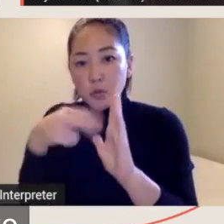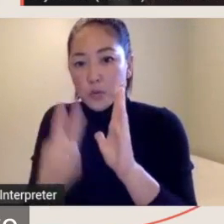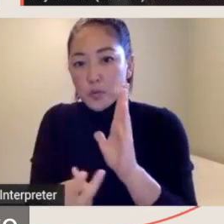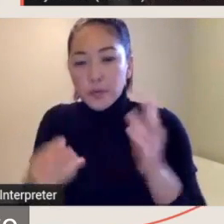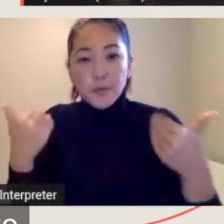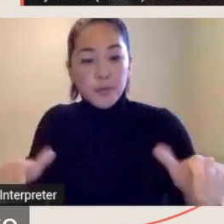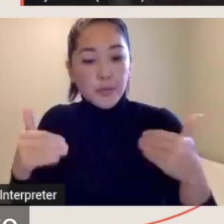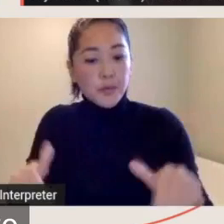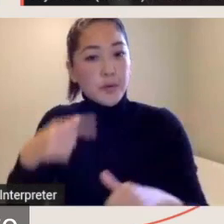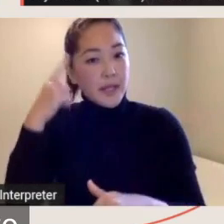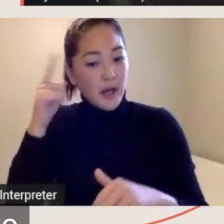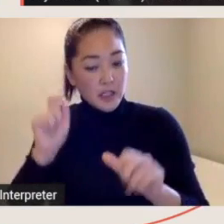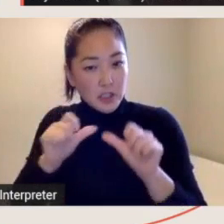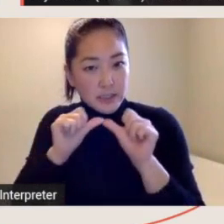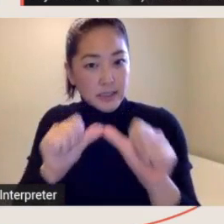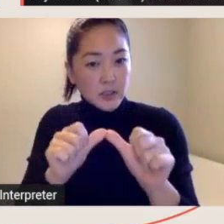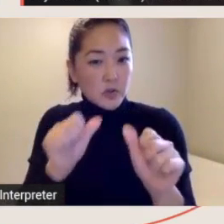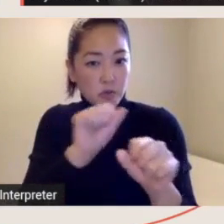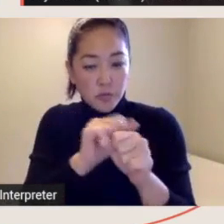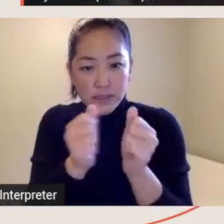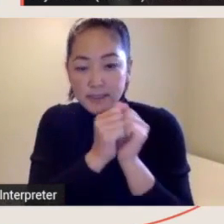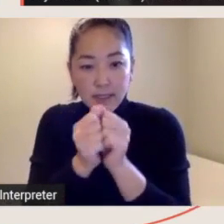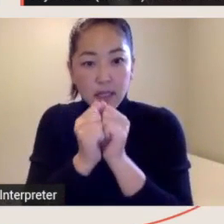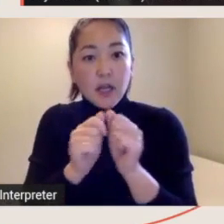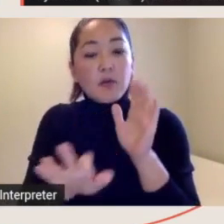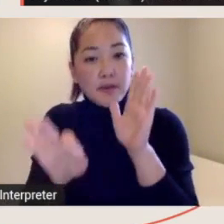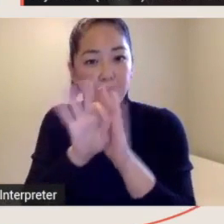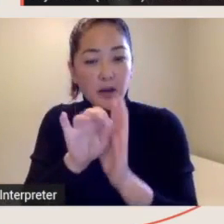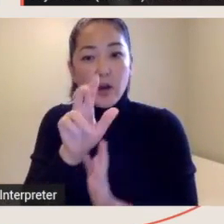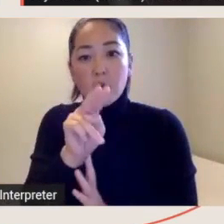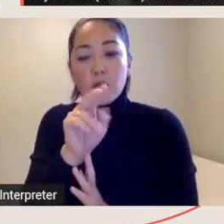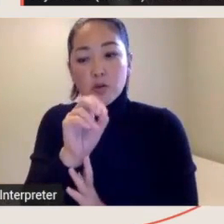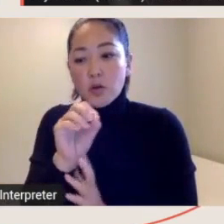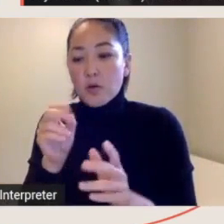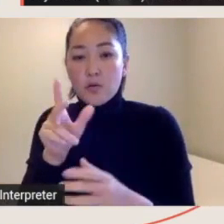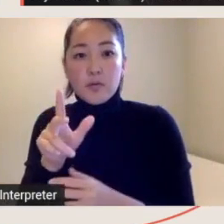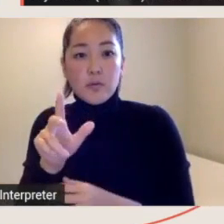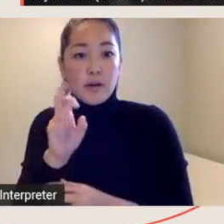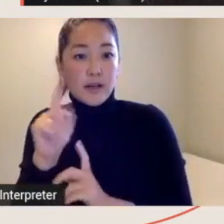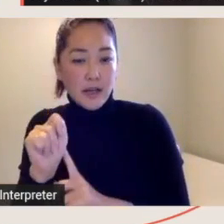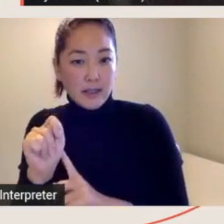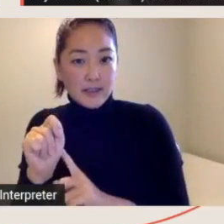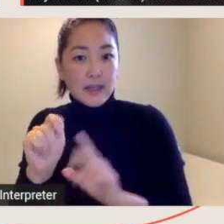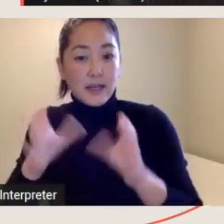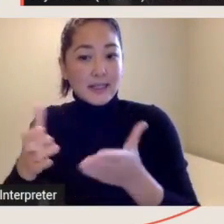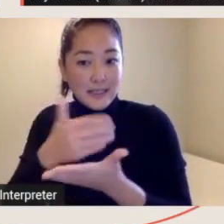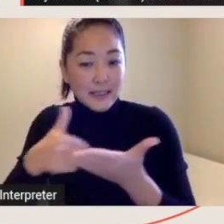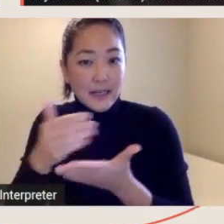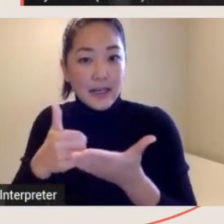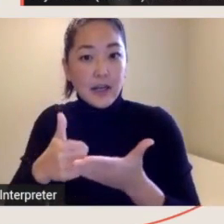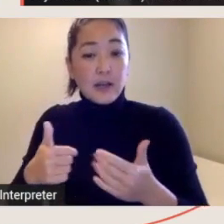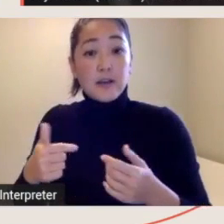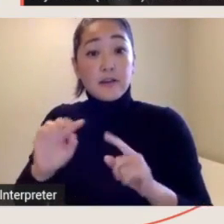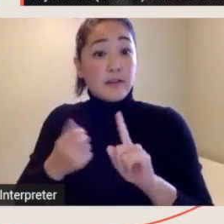wanted to continue working together, and we founded No Cut Collective. And as a first thing, Christina and